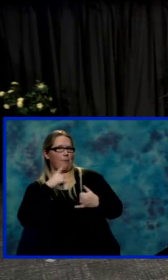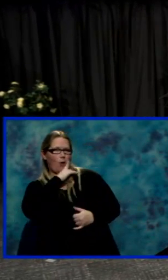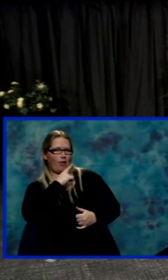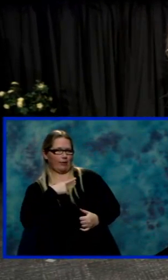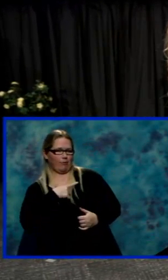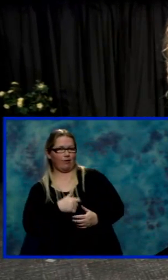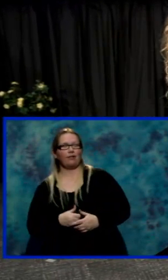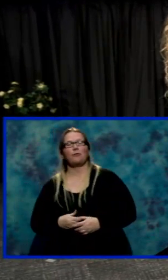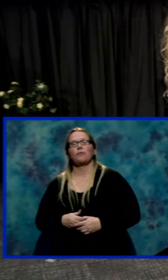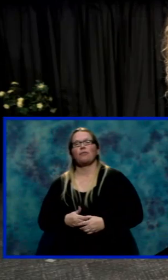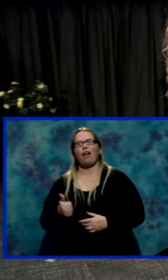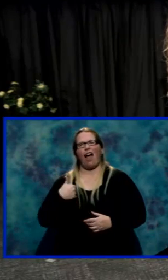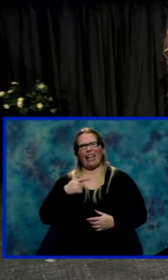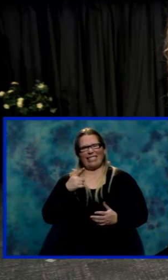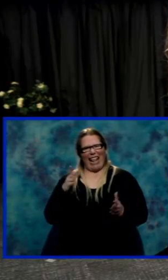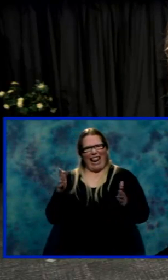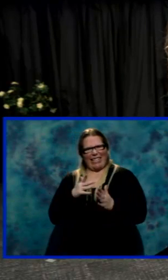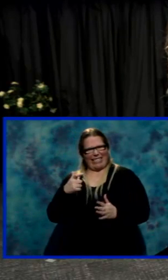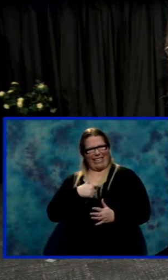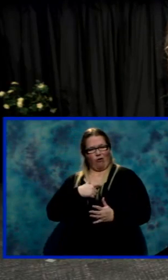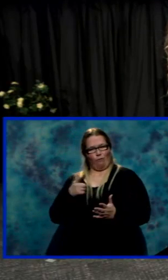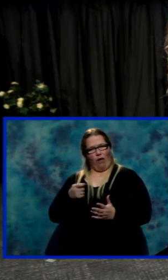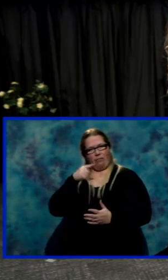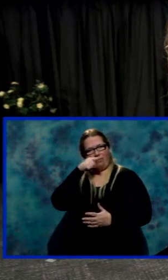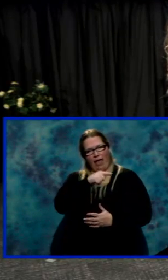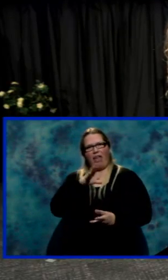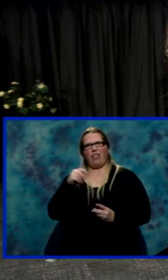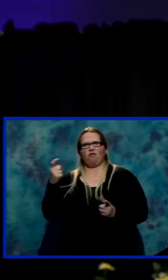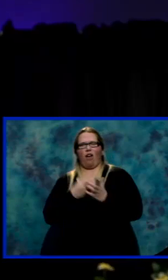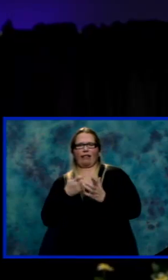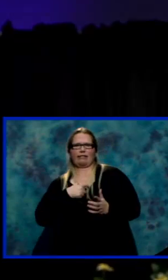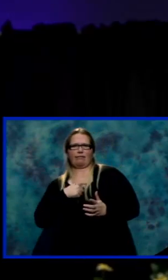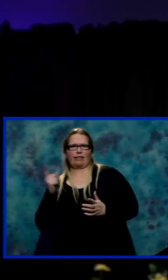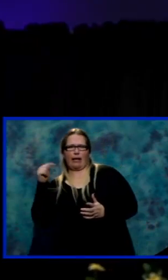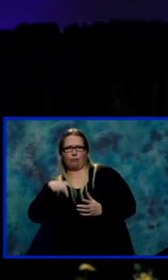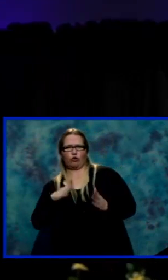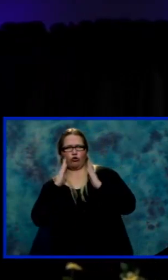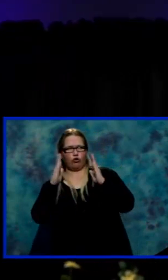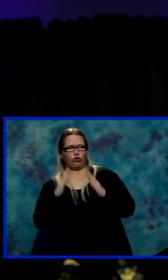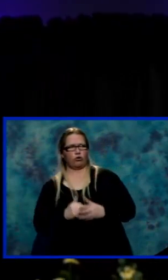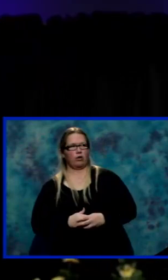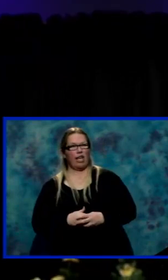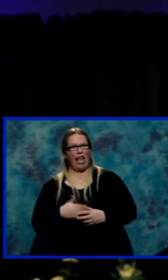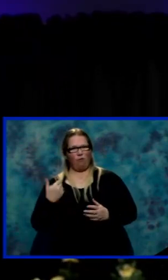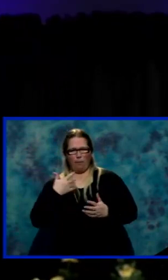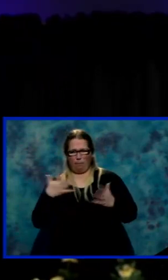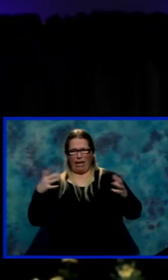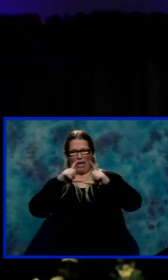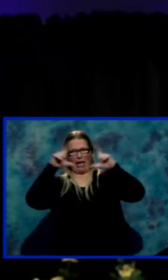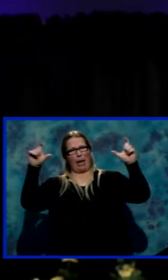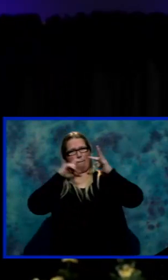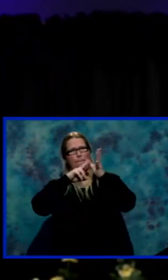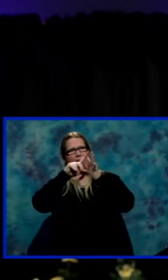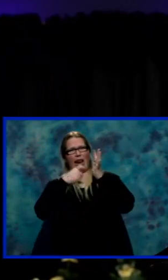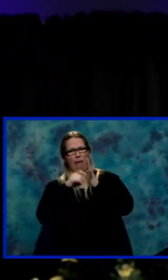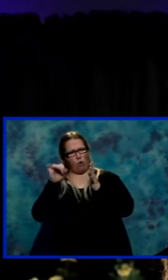it's so much less scary than inviting someone to church. Inviting them to a big tent. Oh, yeah, and if we put a big enough banner up, put up in the community in